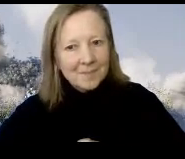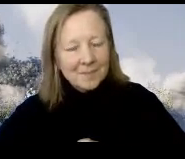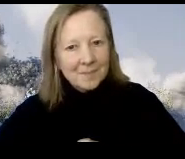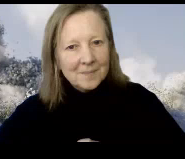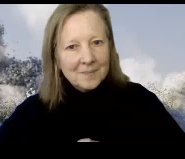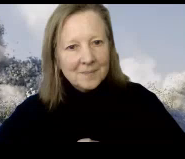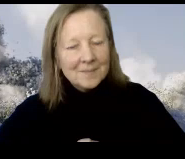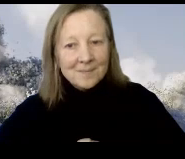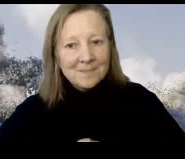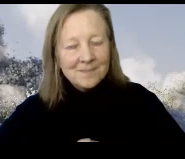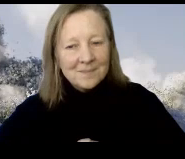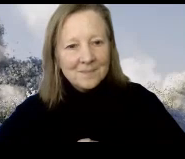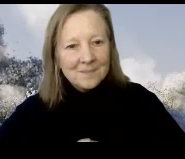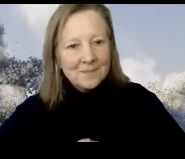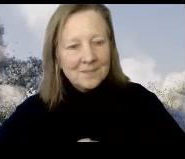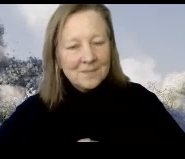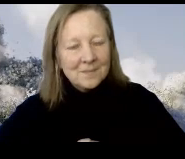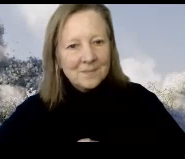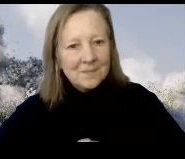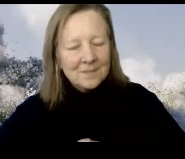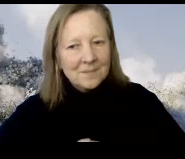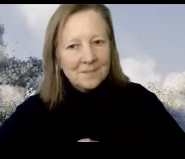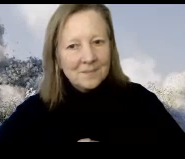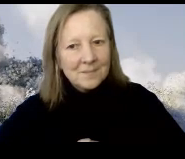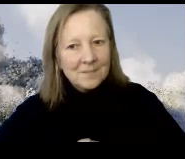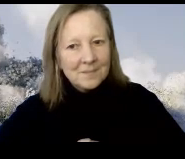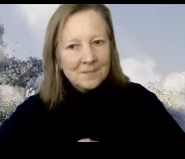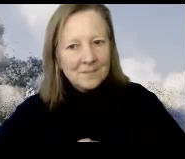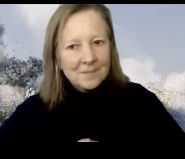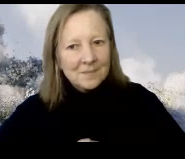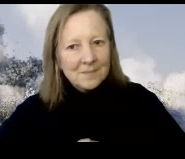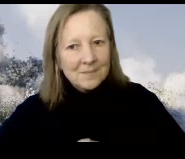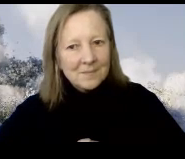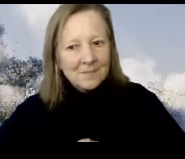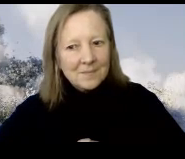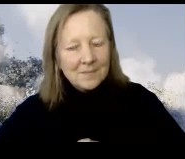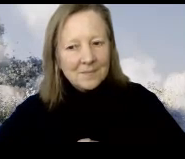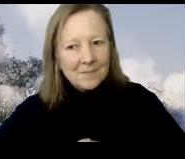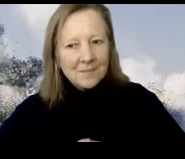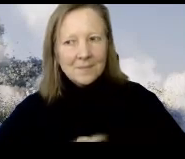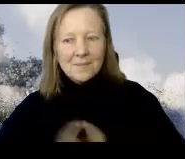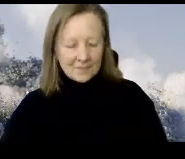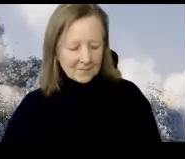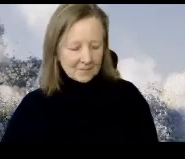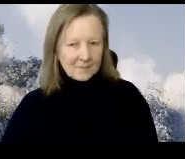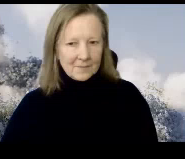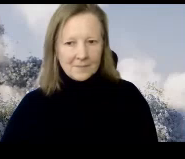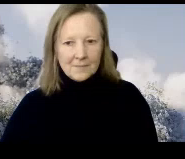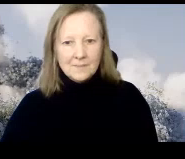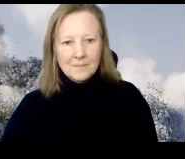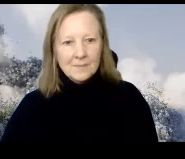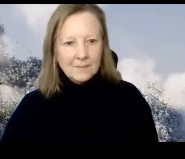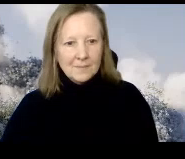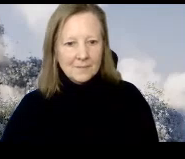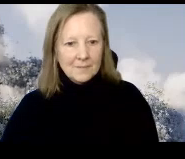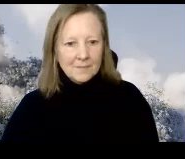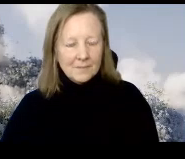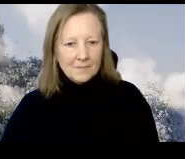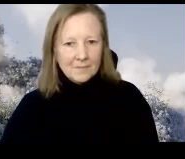just one more question. What's the next program after the 4th May? Because I'm going to do WELARC assessment